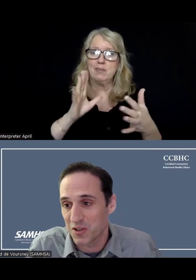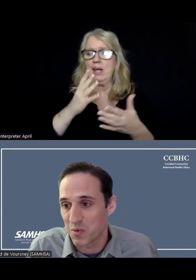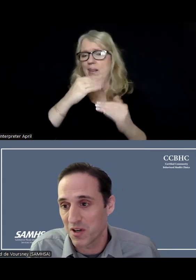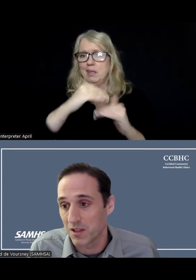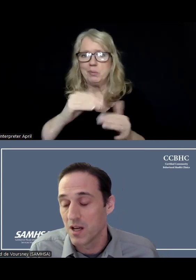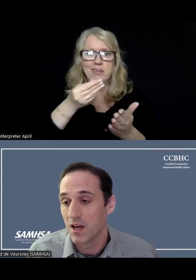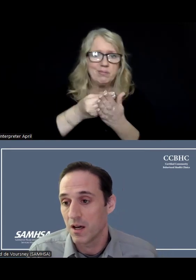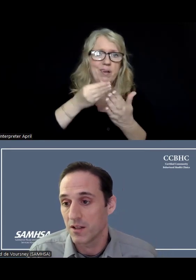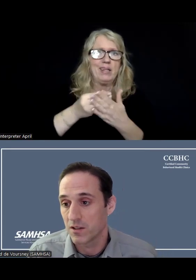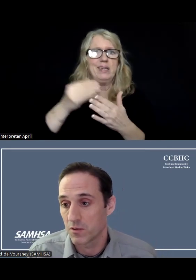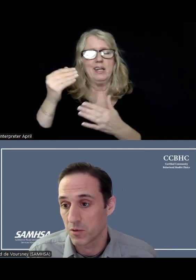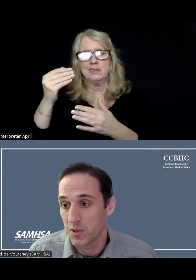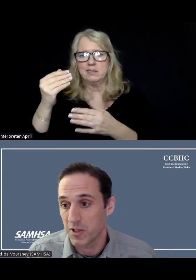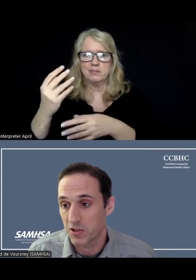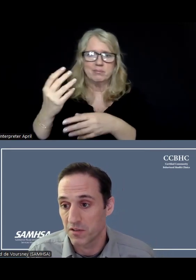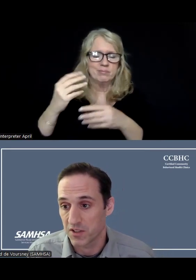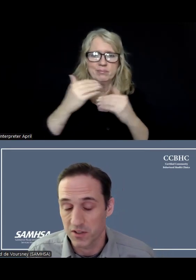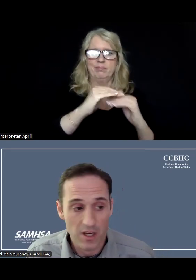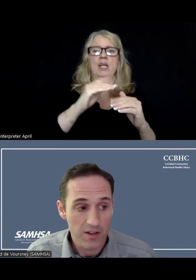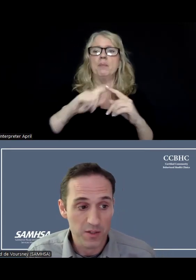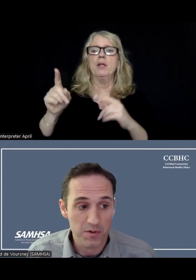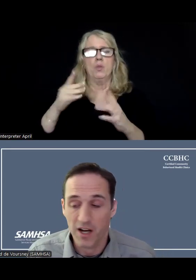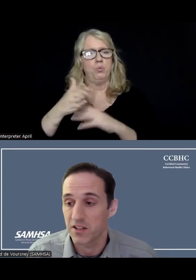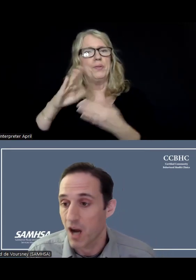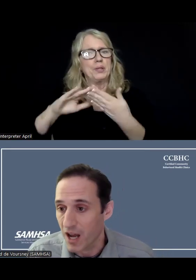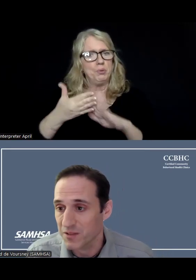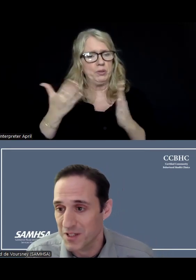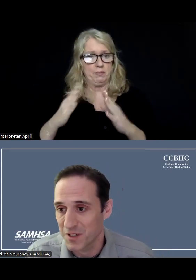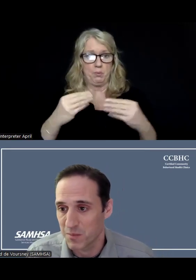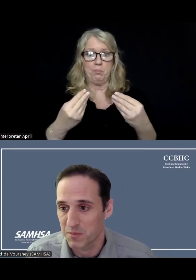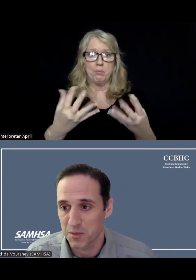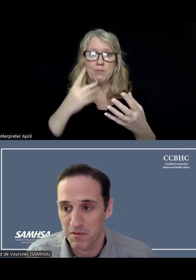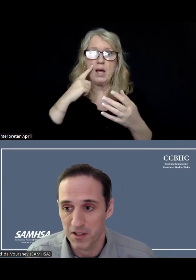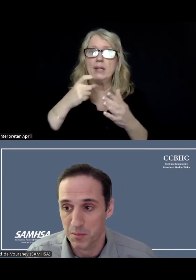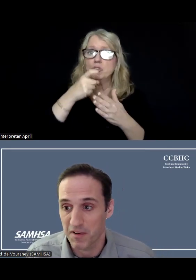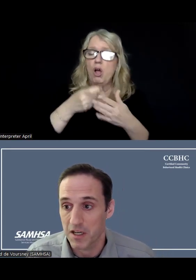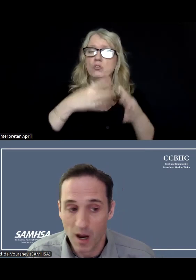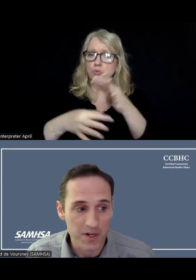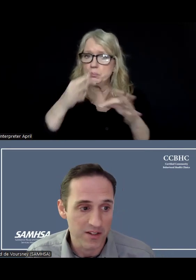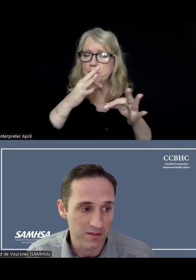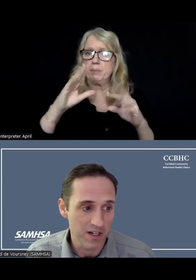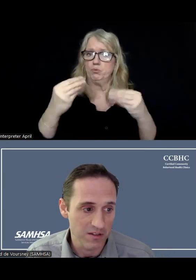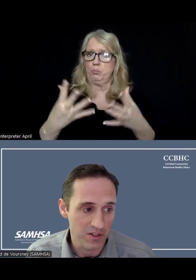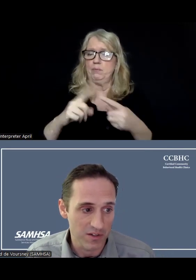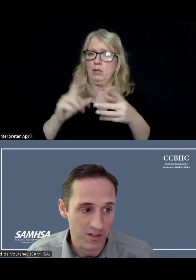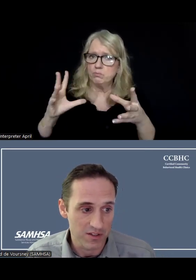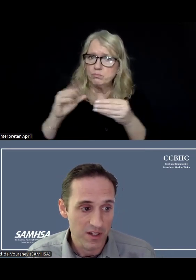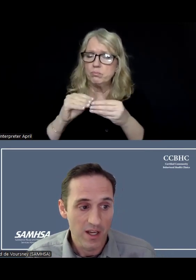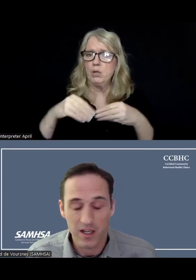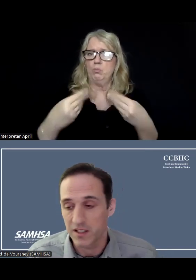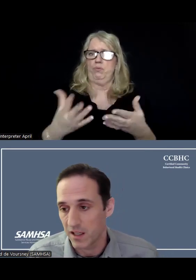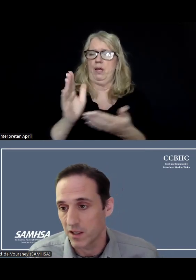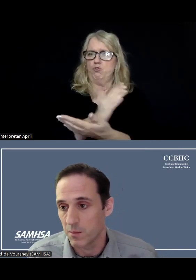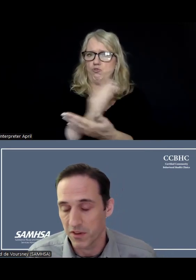has traditionally supported community-based services, this provides a cost-based reimbursement to providers to provide a comprehensive range of